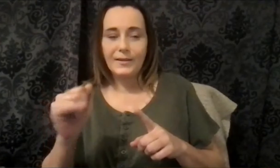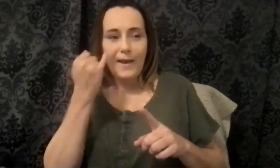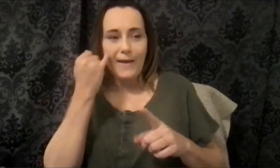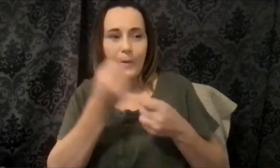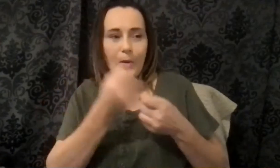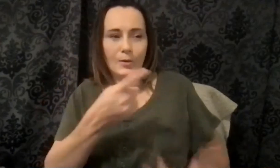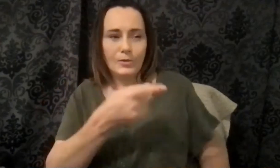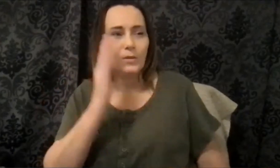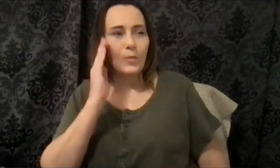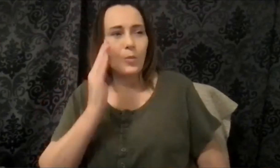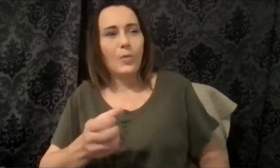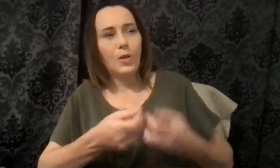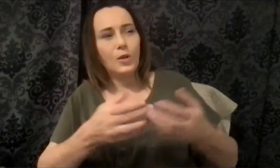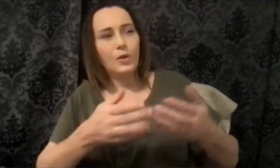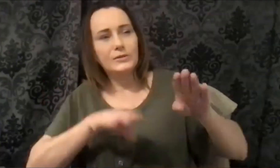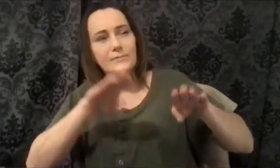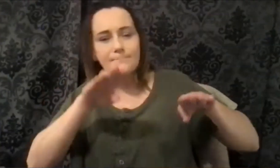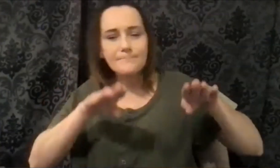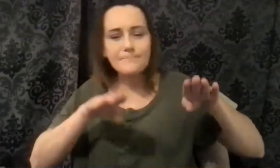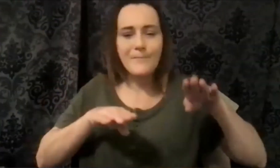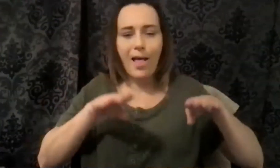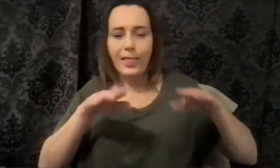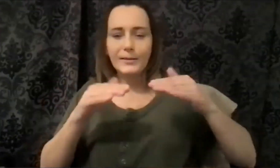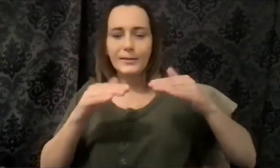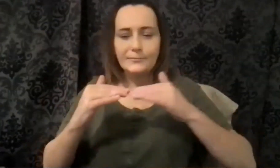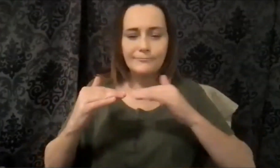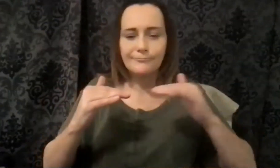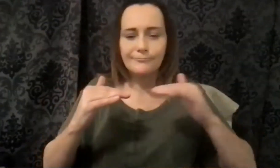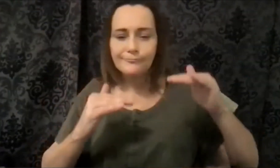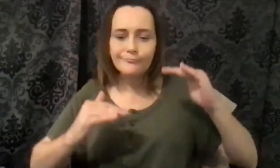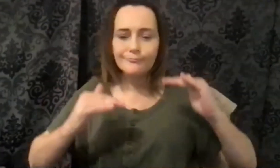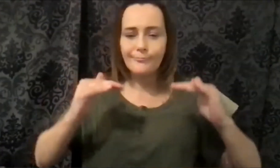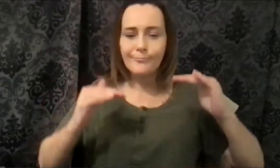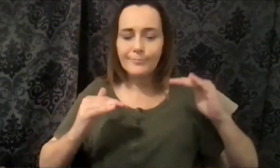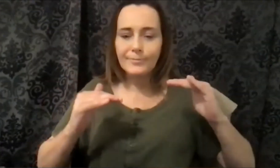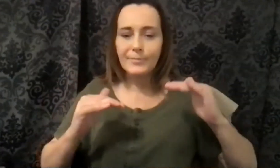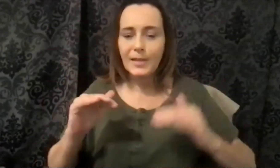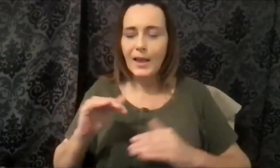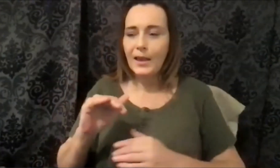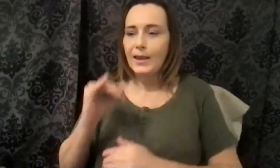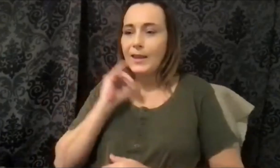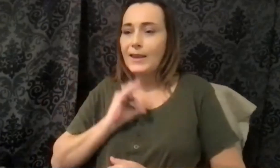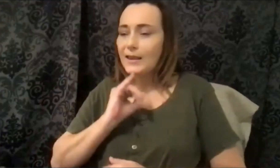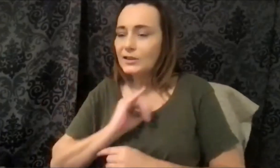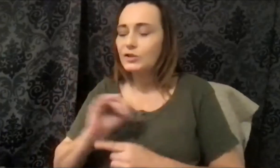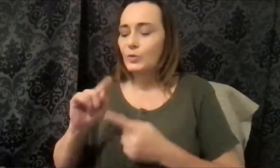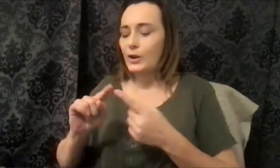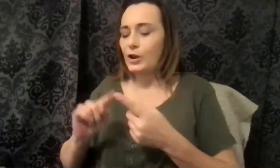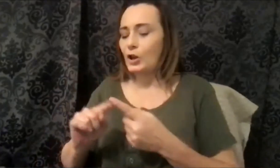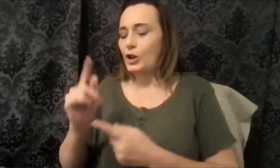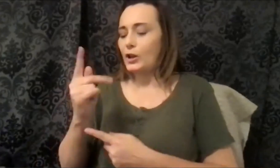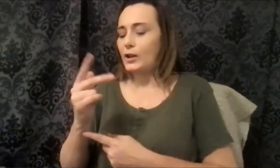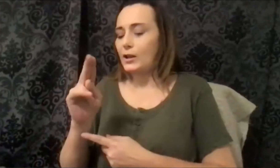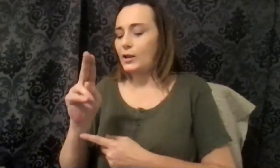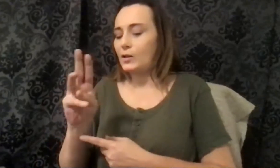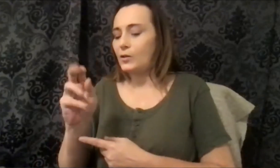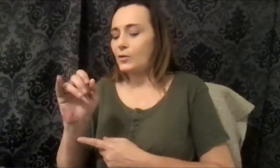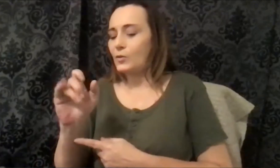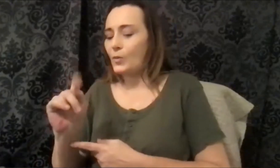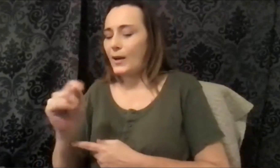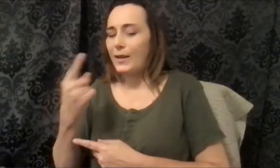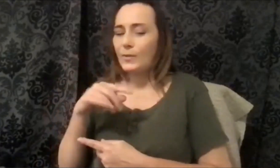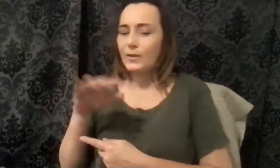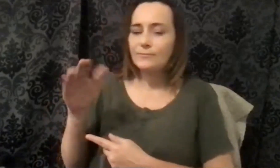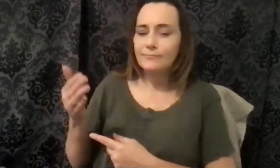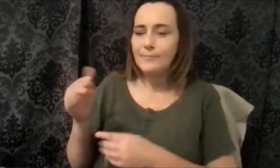give. Like I'm from Israel, and we have Hamid from Kuwait, and we kind of balance at the moment